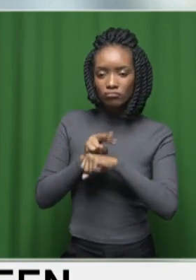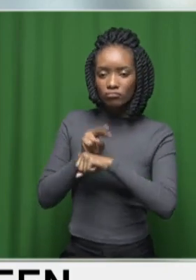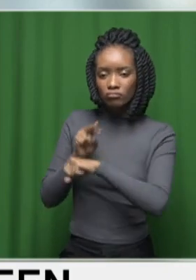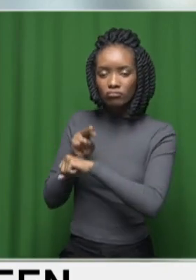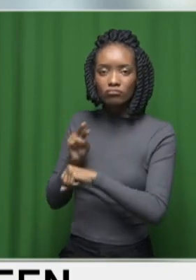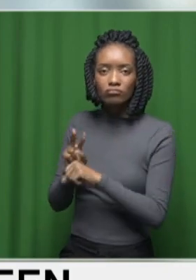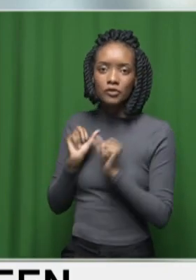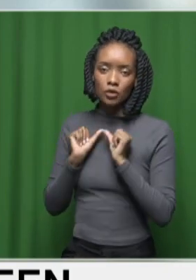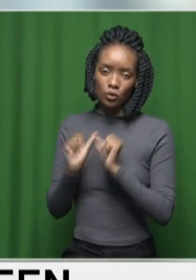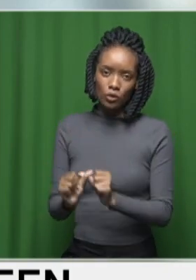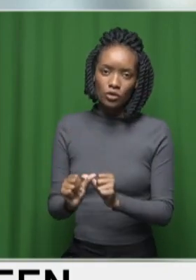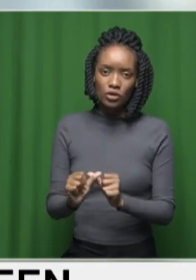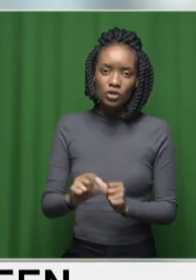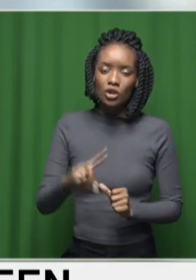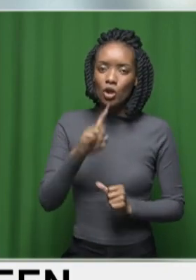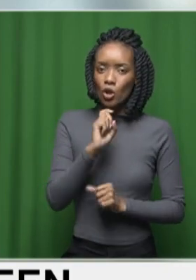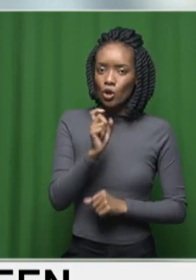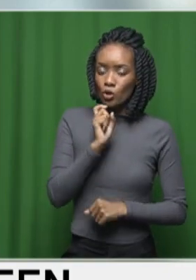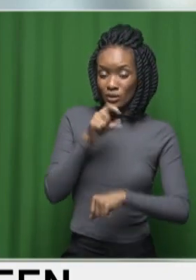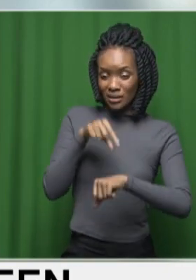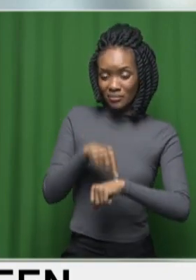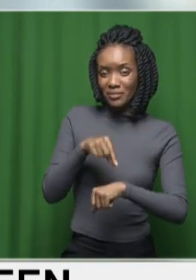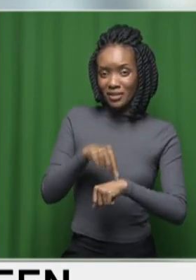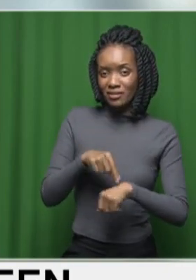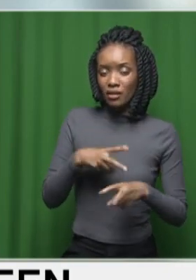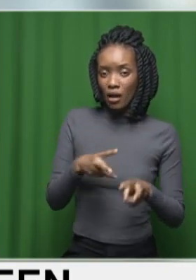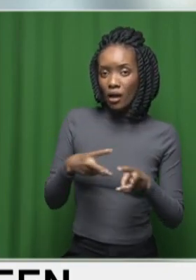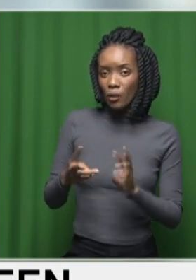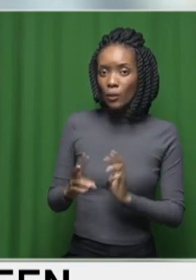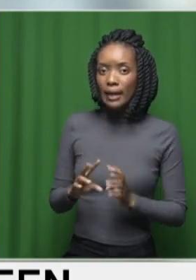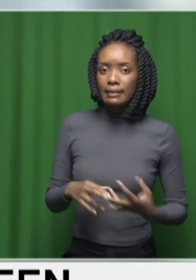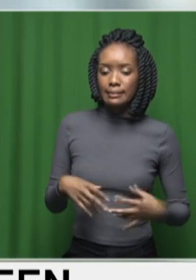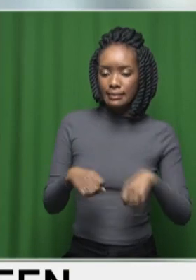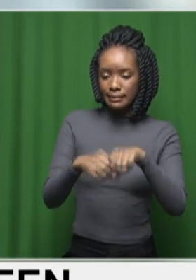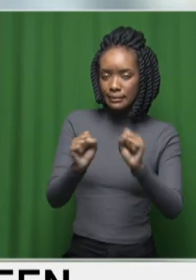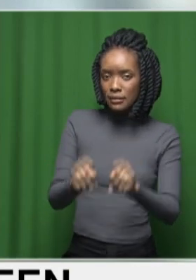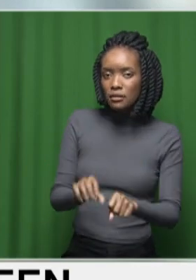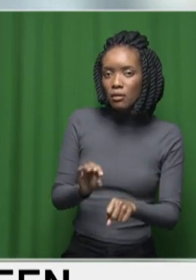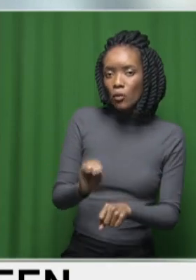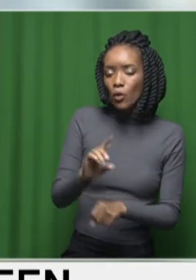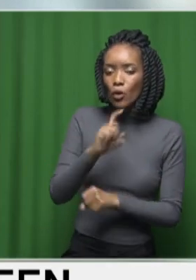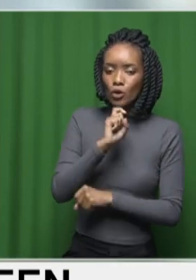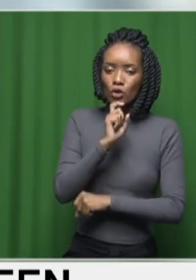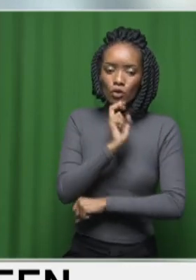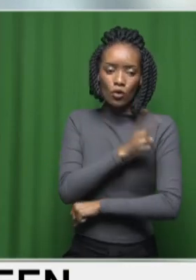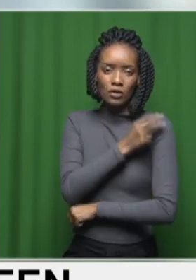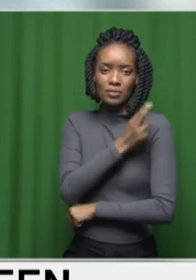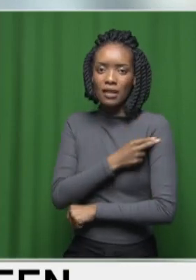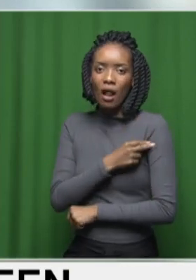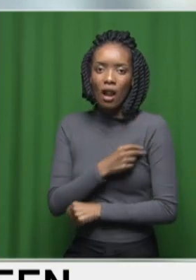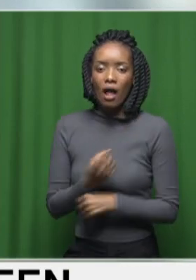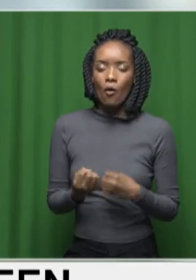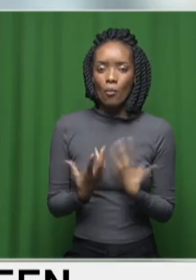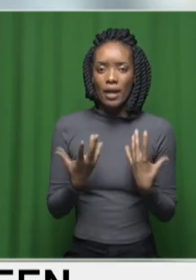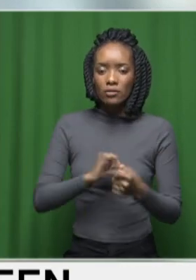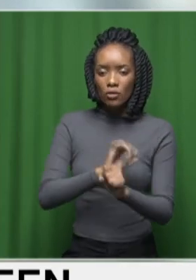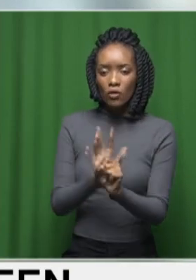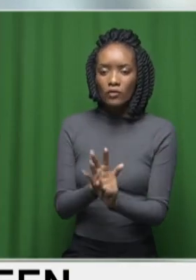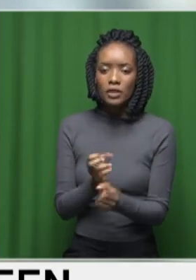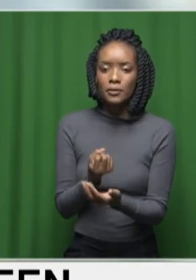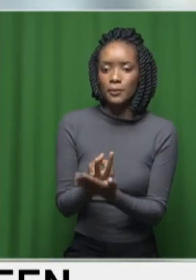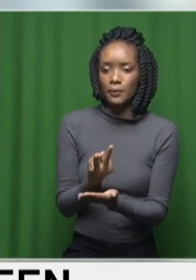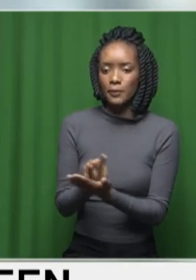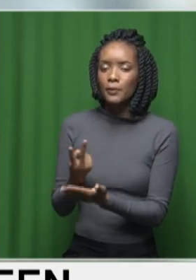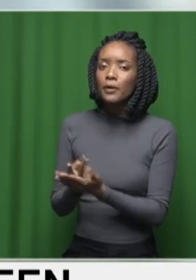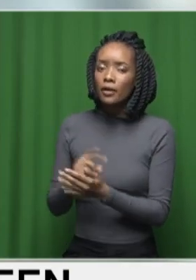our notifiable medical conditions surveillance system. We are tracking the hospitalizations. So we know